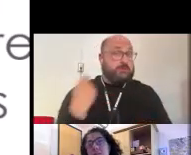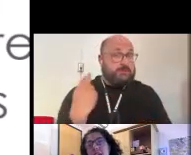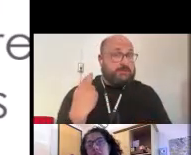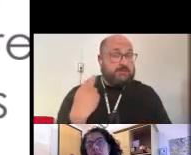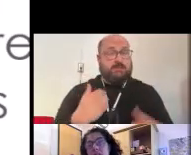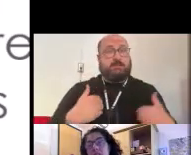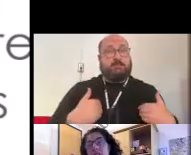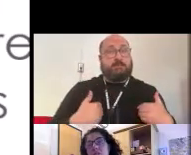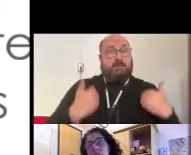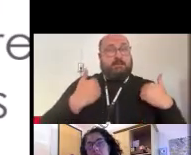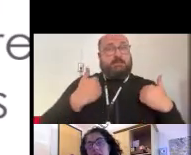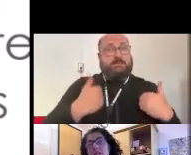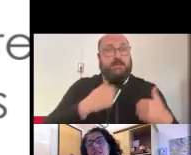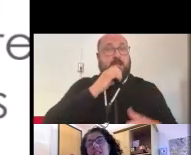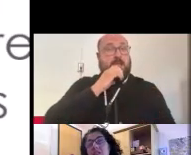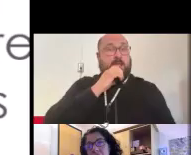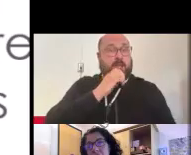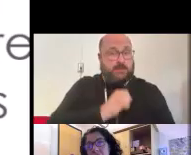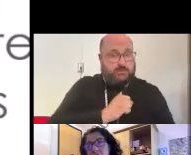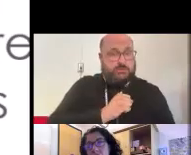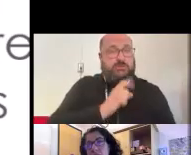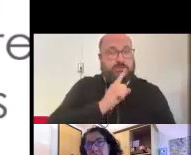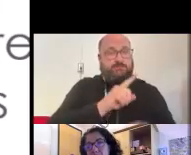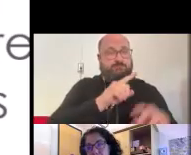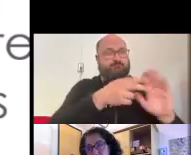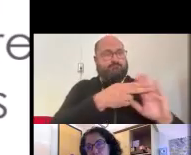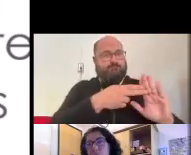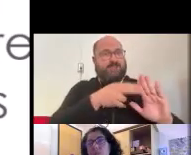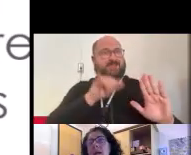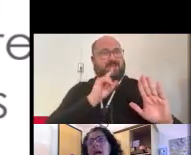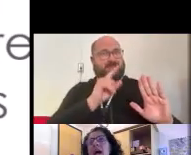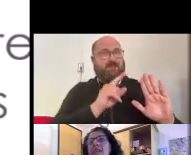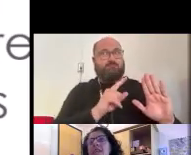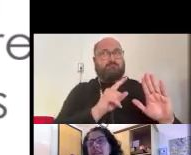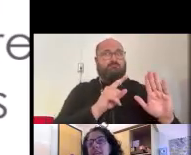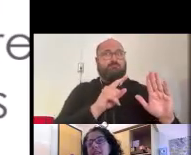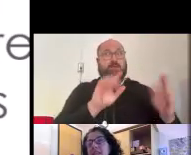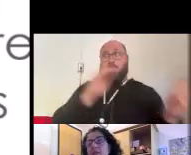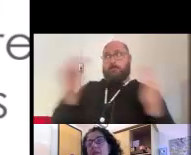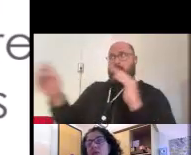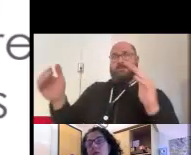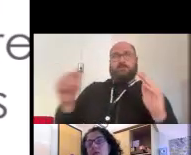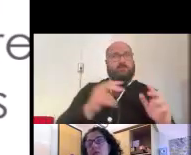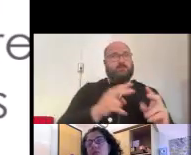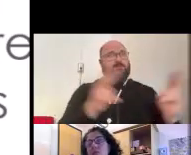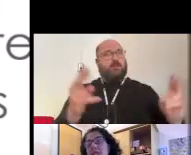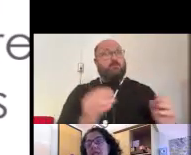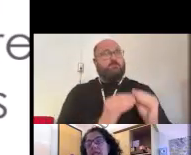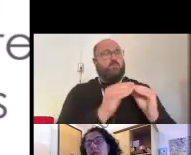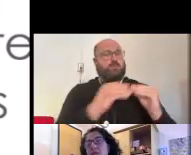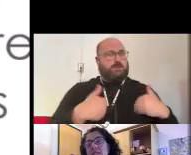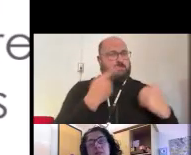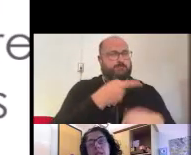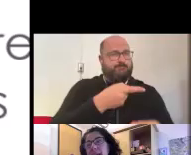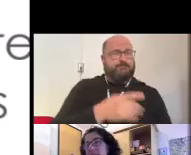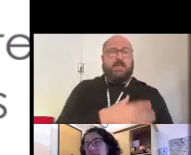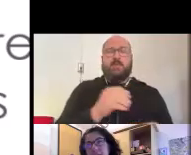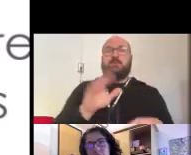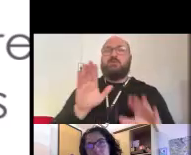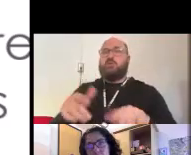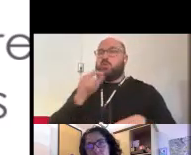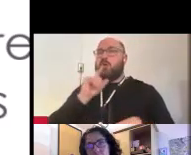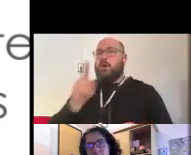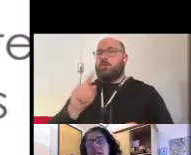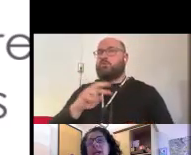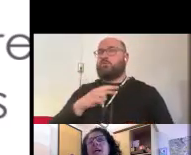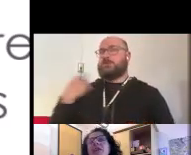first autism diagnosis, and this was significantly younger than the children who screened at risk but did